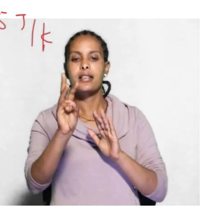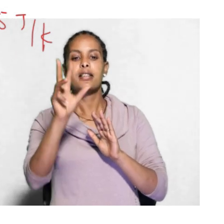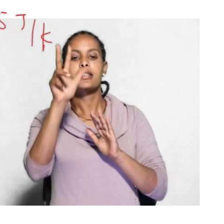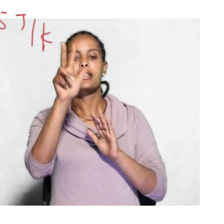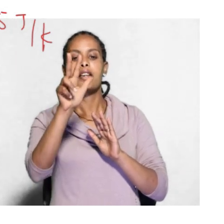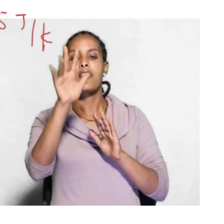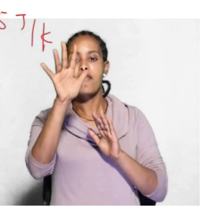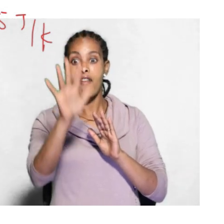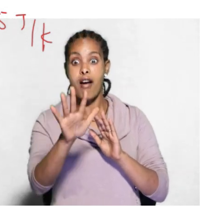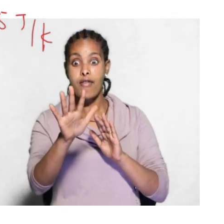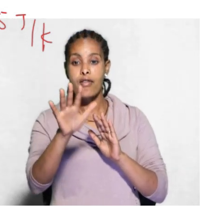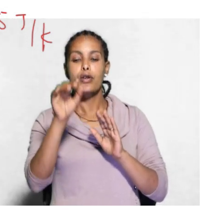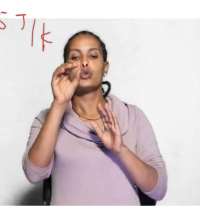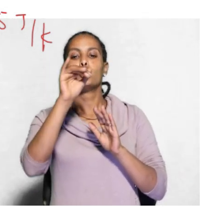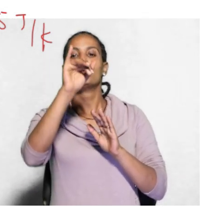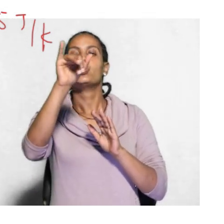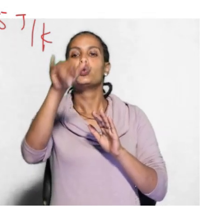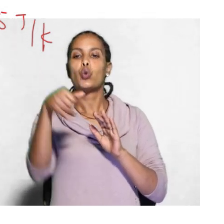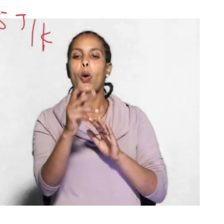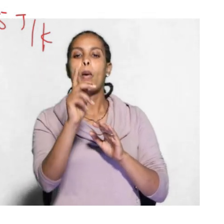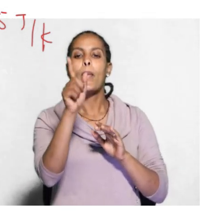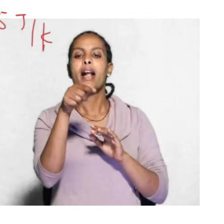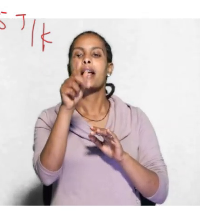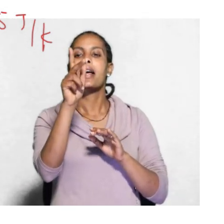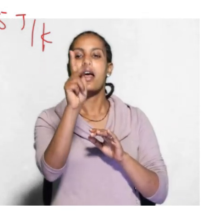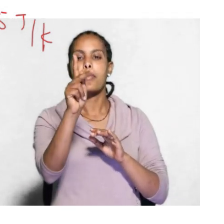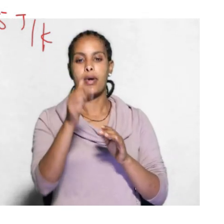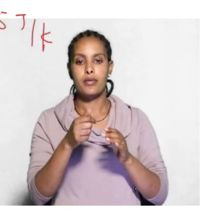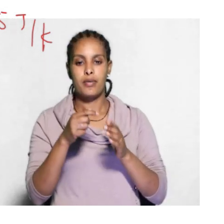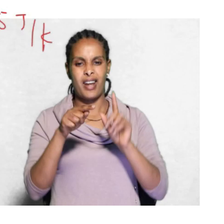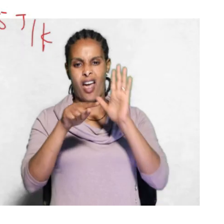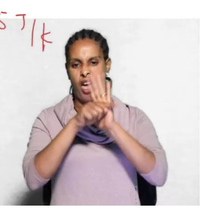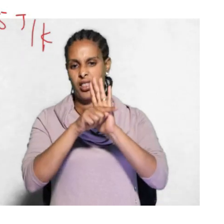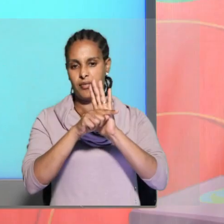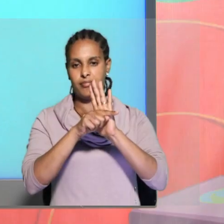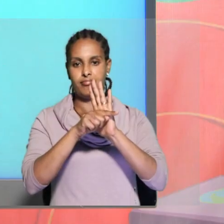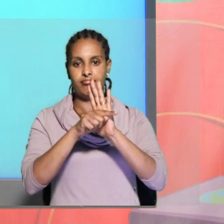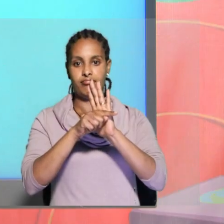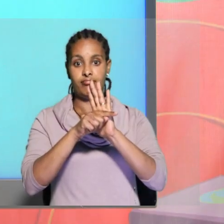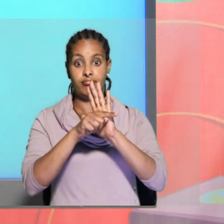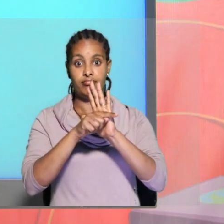36.35 joule per Kelvin. You see, it's negative.